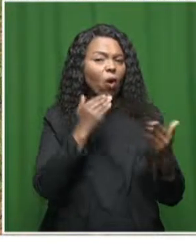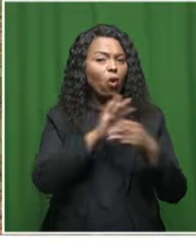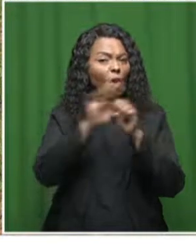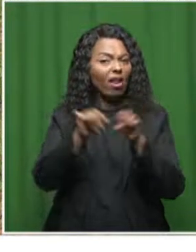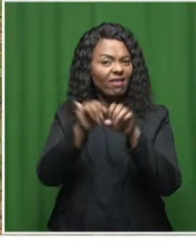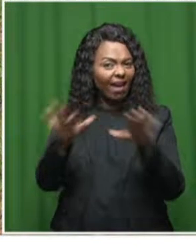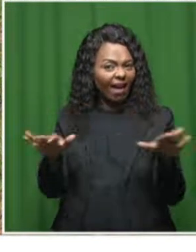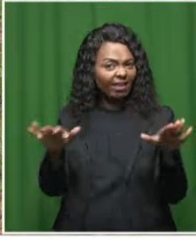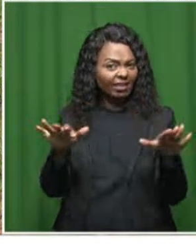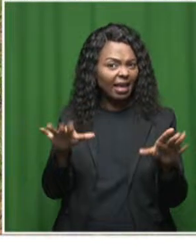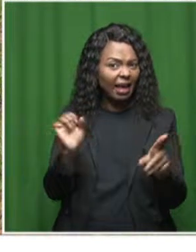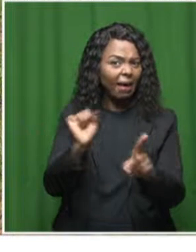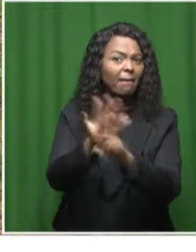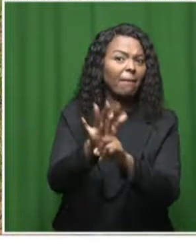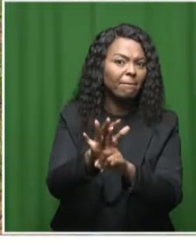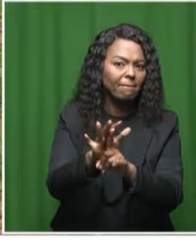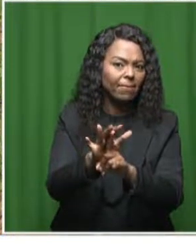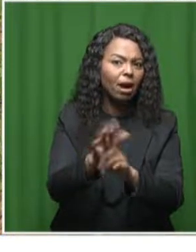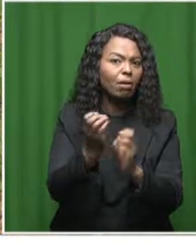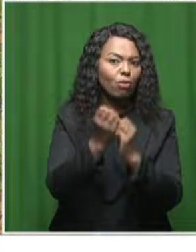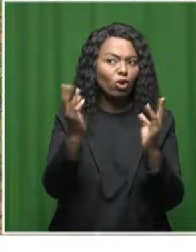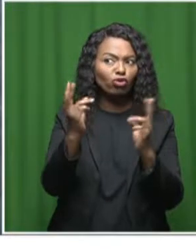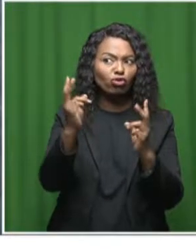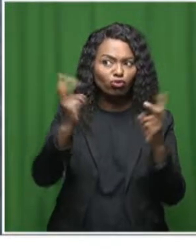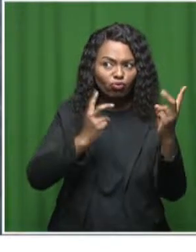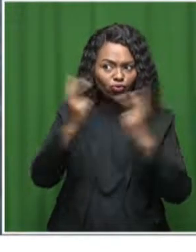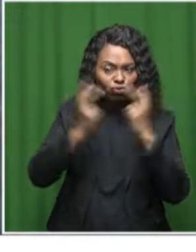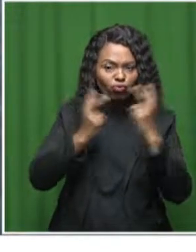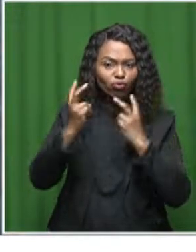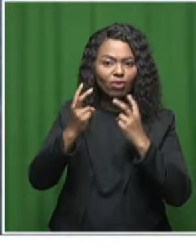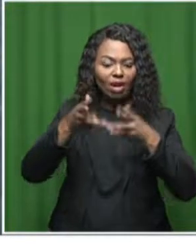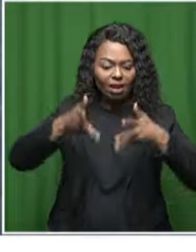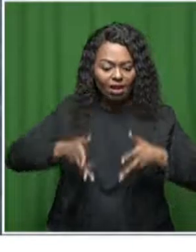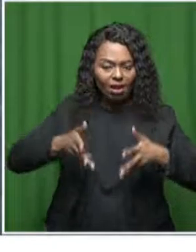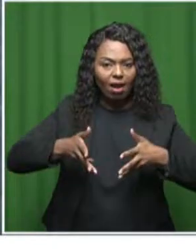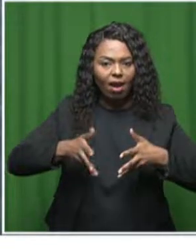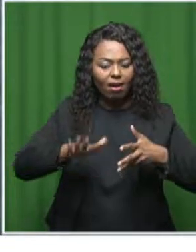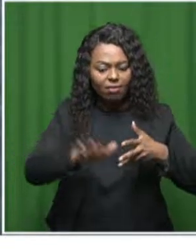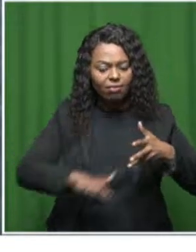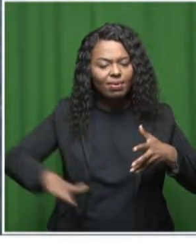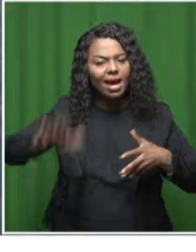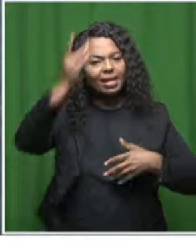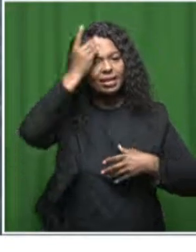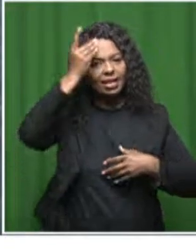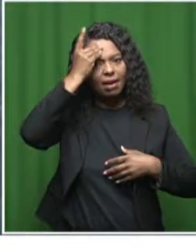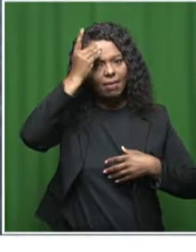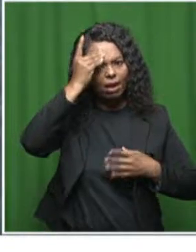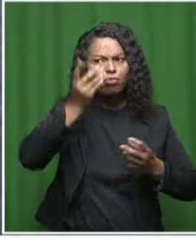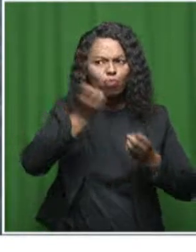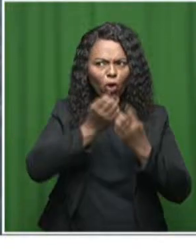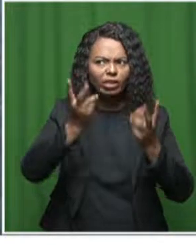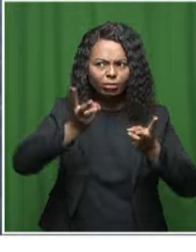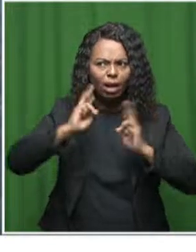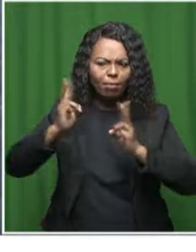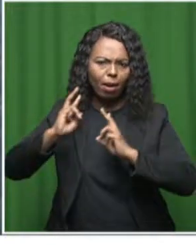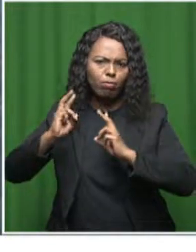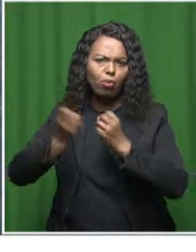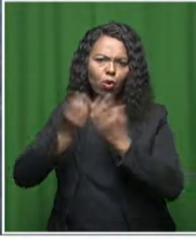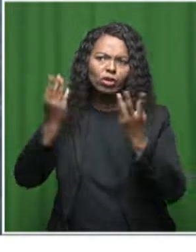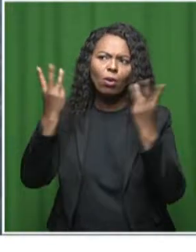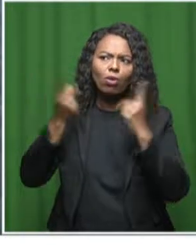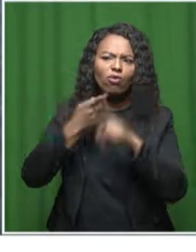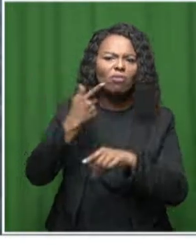COVID, most of our tourists visiting these rural areas around Durban were overseas tourists. And what we're finding now is